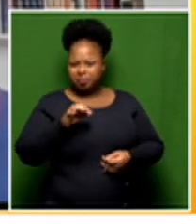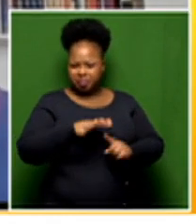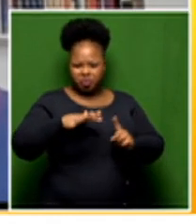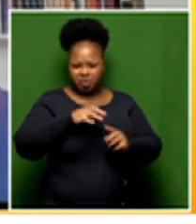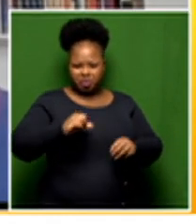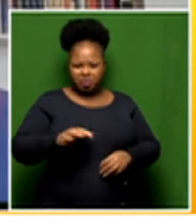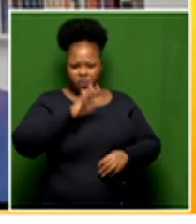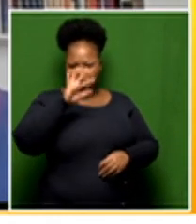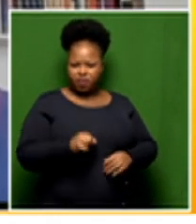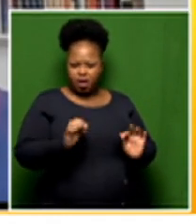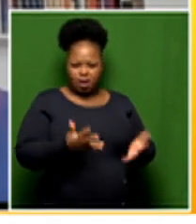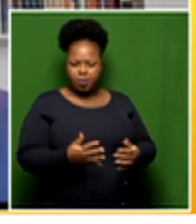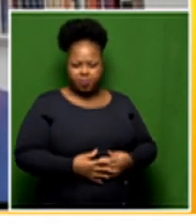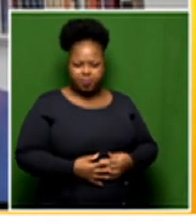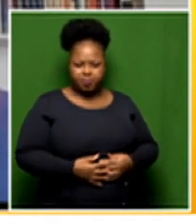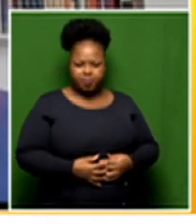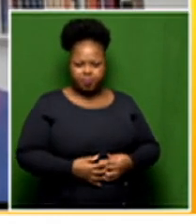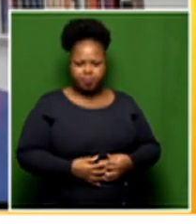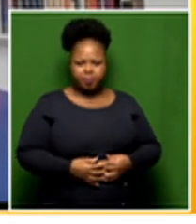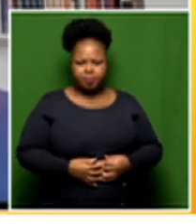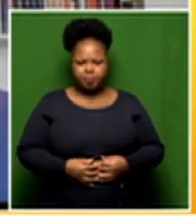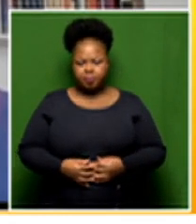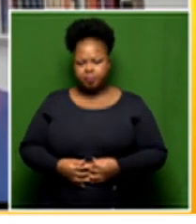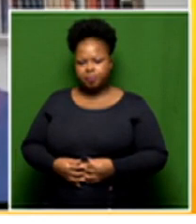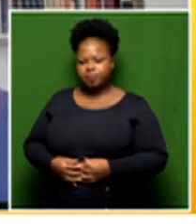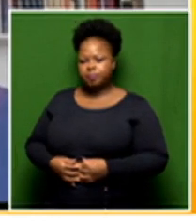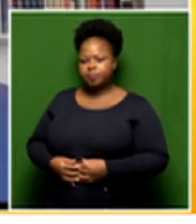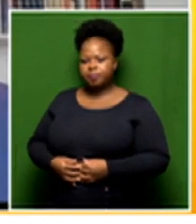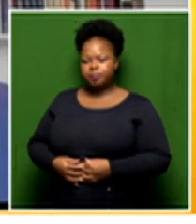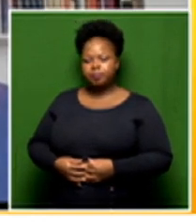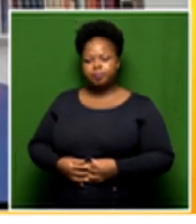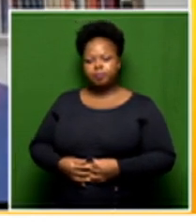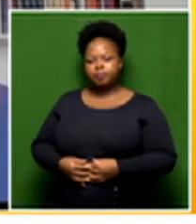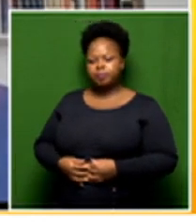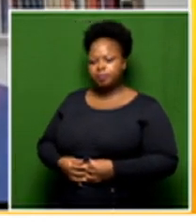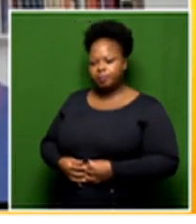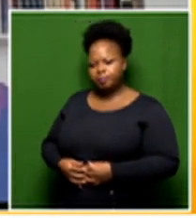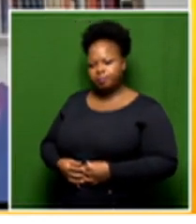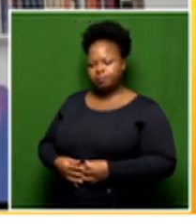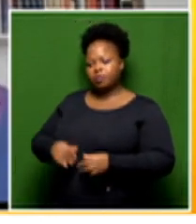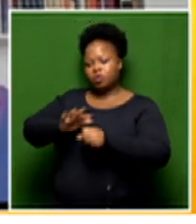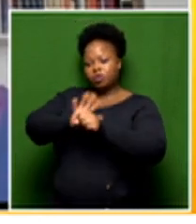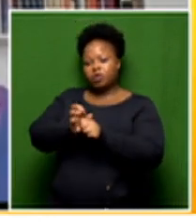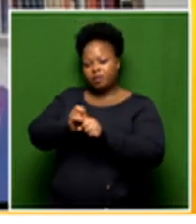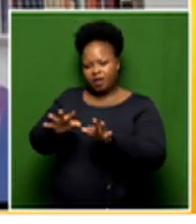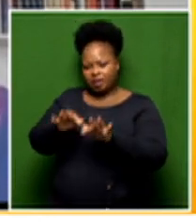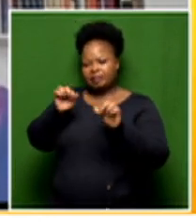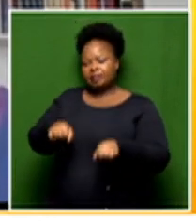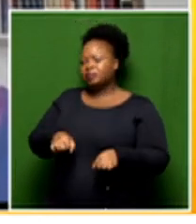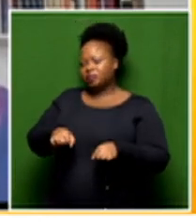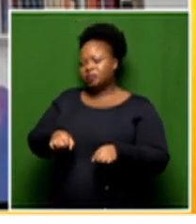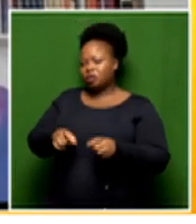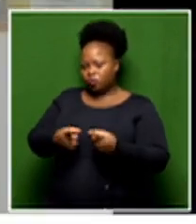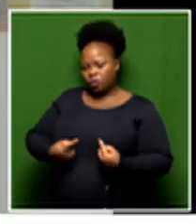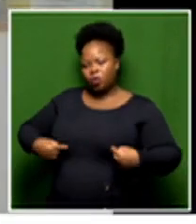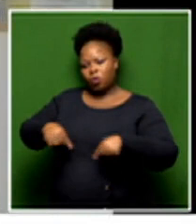situation in South Africa in this regard? So COVID-19 has affected us all,